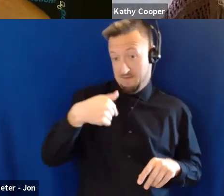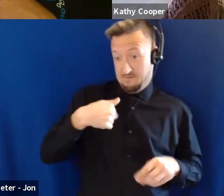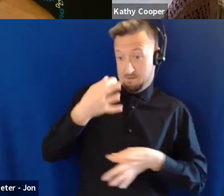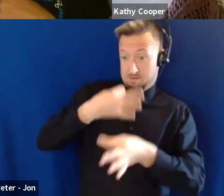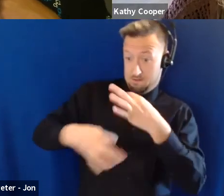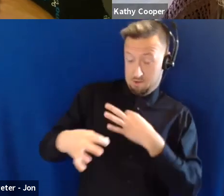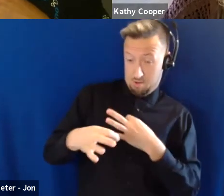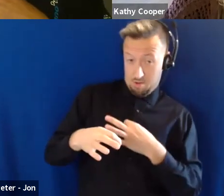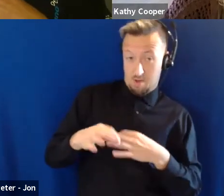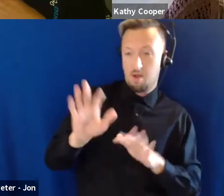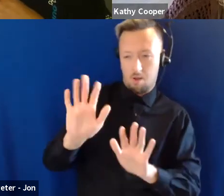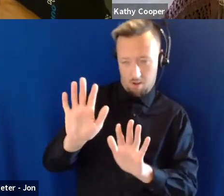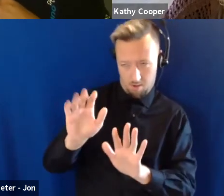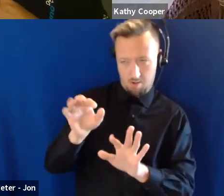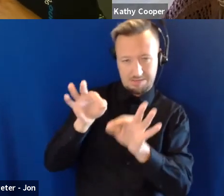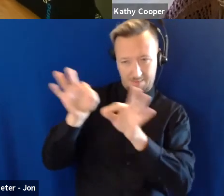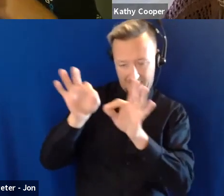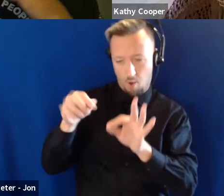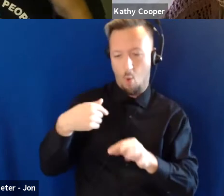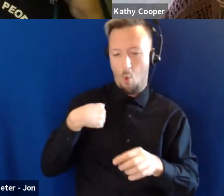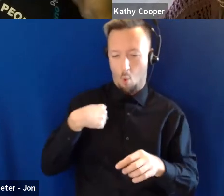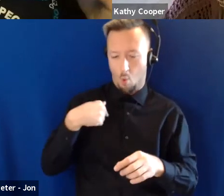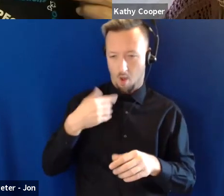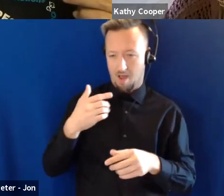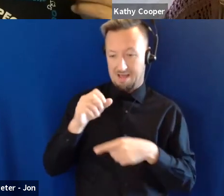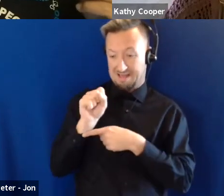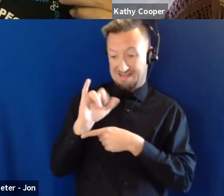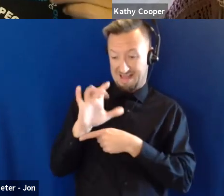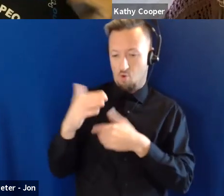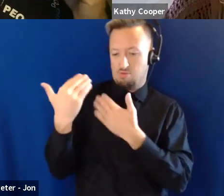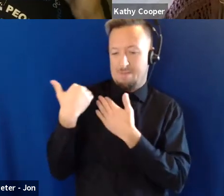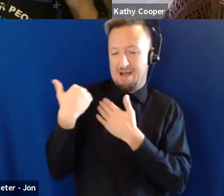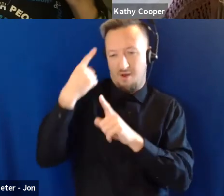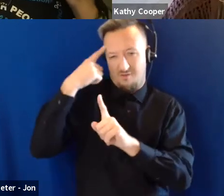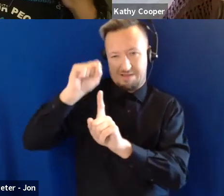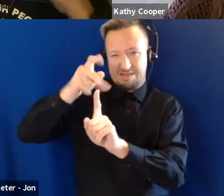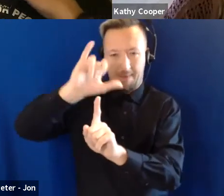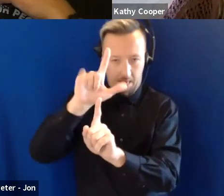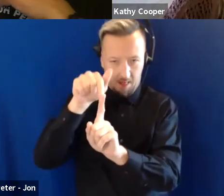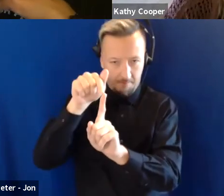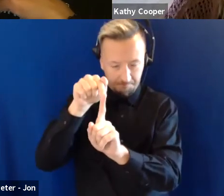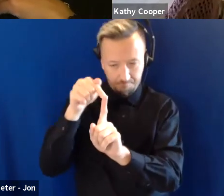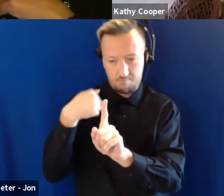focus on, no. We monitor, review, and evaluate the spill, That's it.